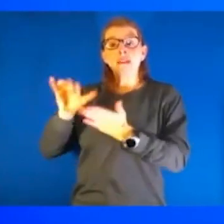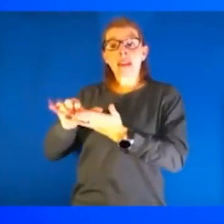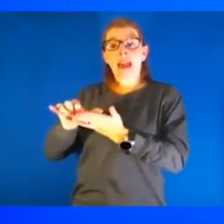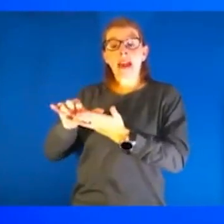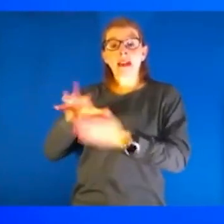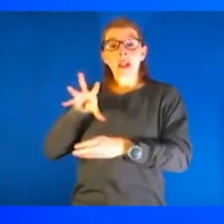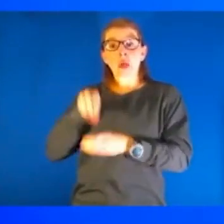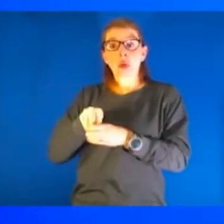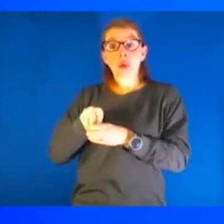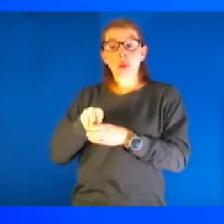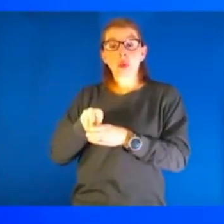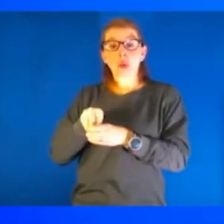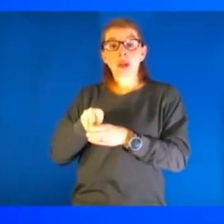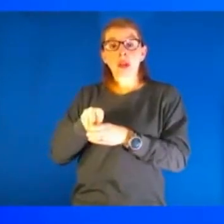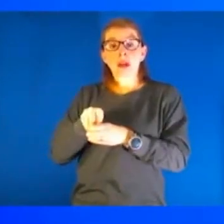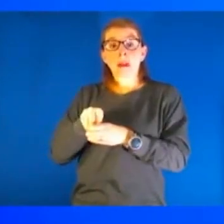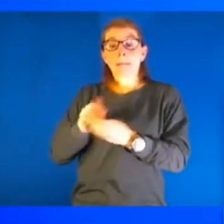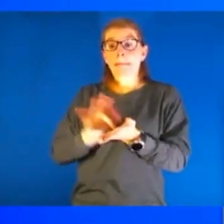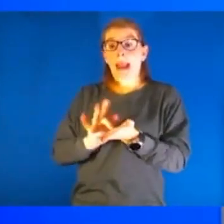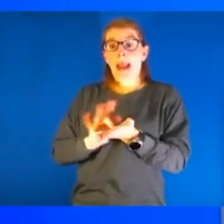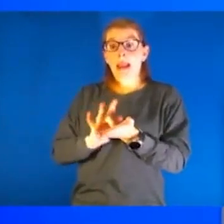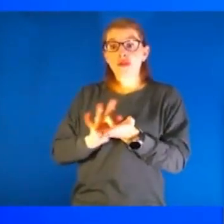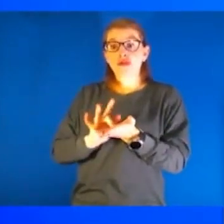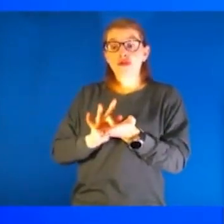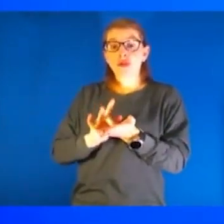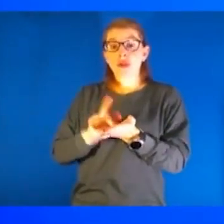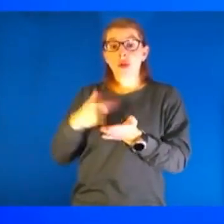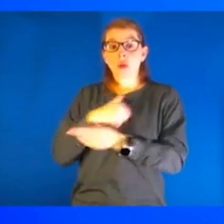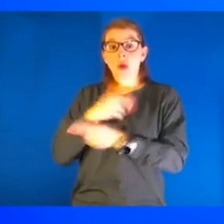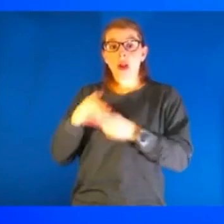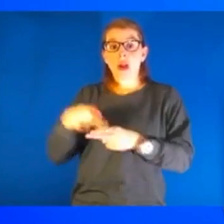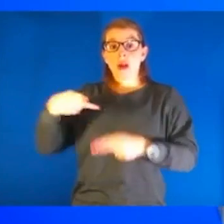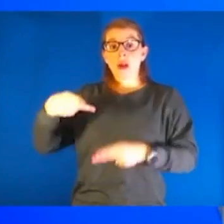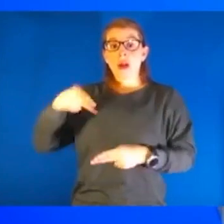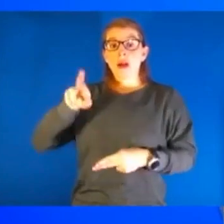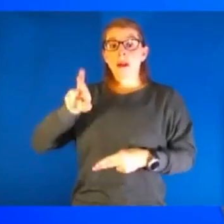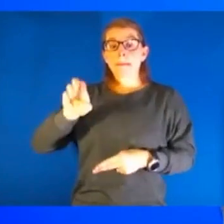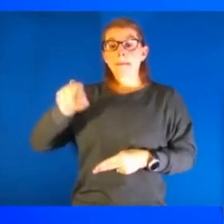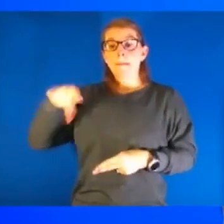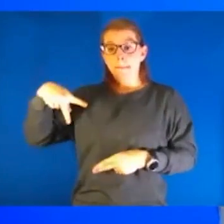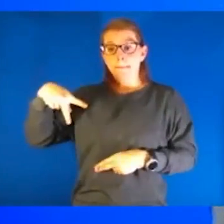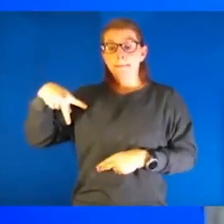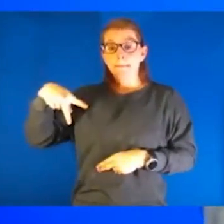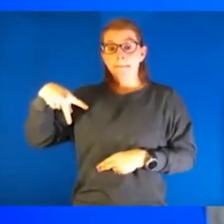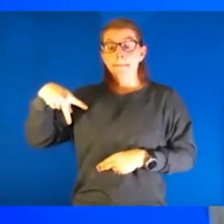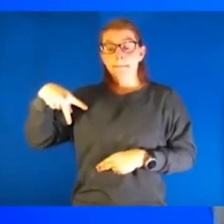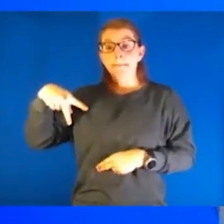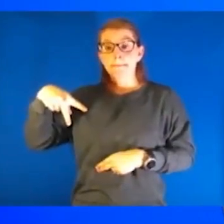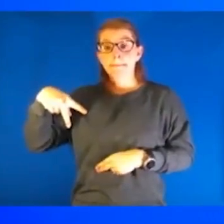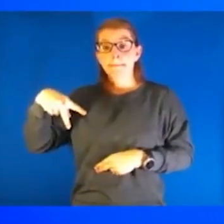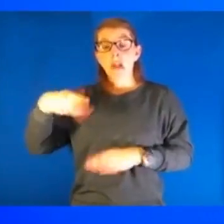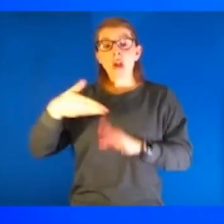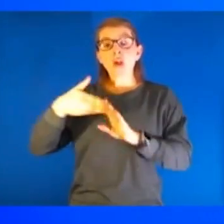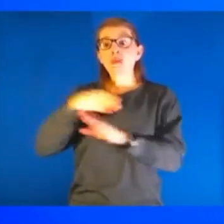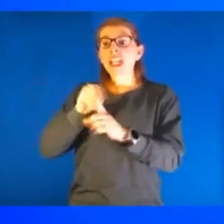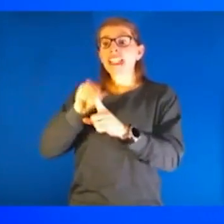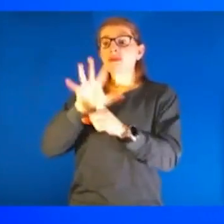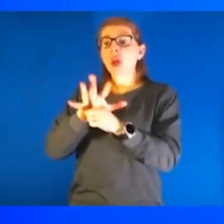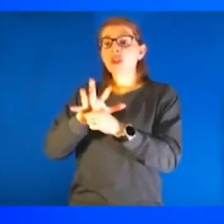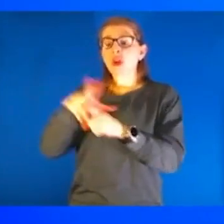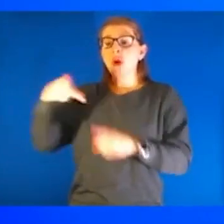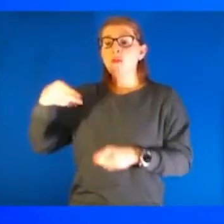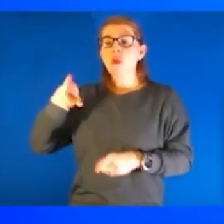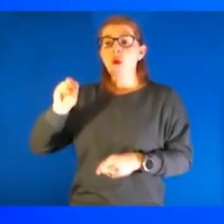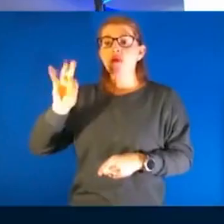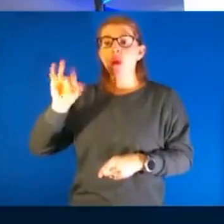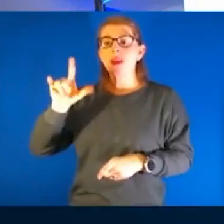the medication that we refer to as PrEP, or pre-exposure prophylaxis, that can be taken on a regular basis for the most part. So.